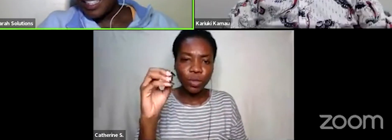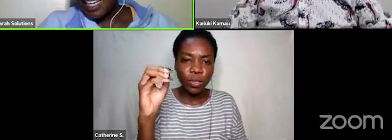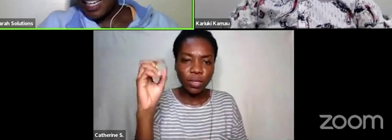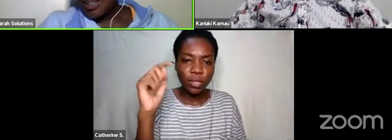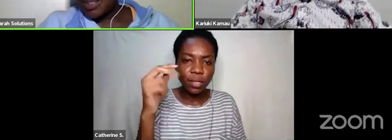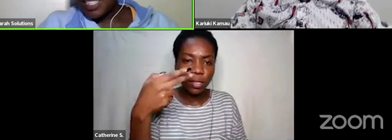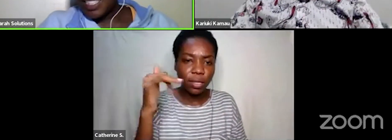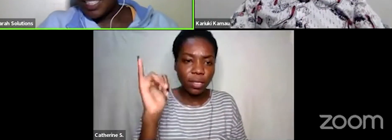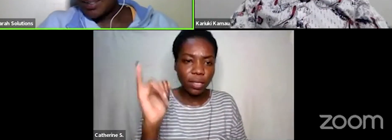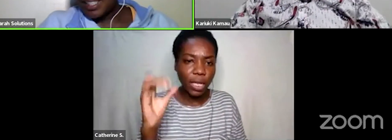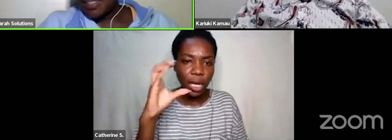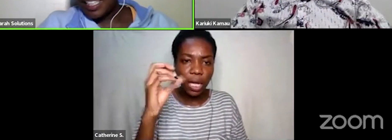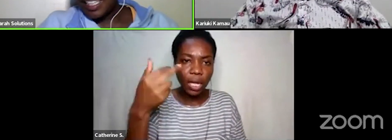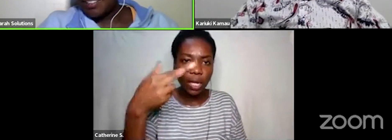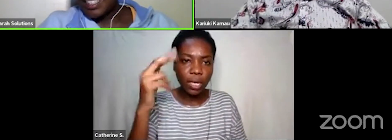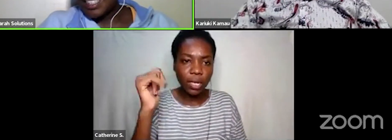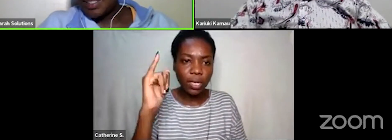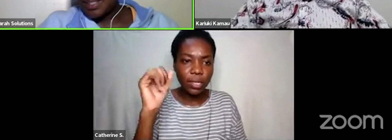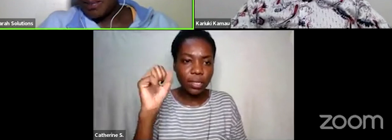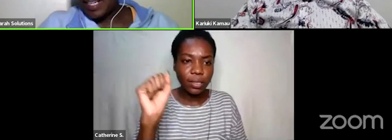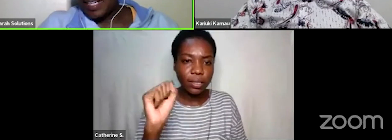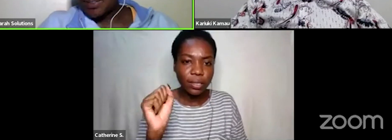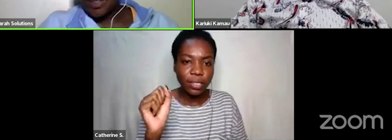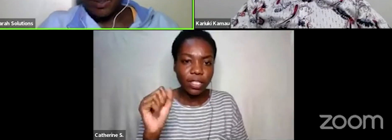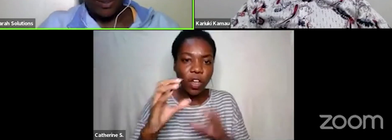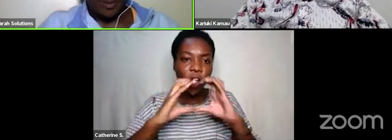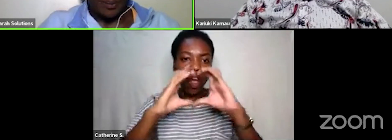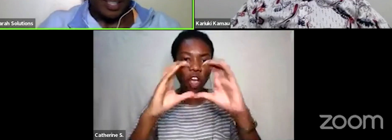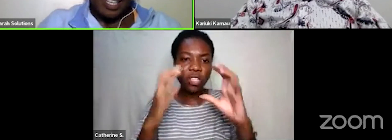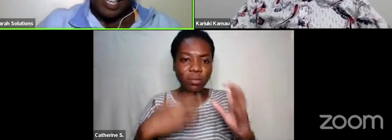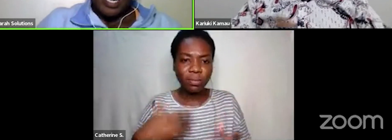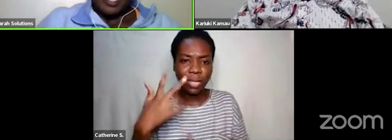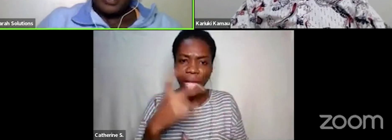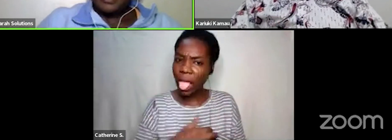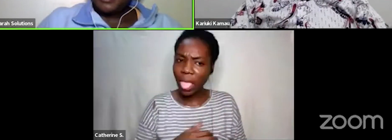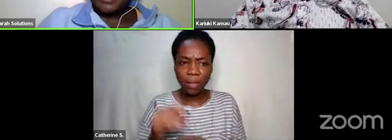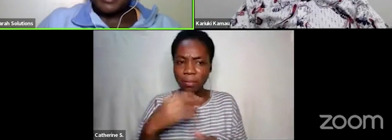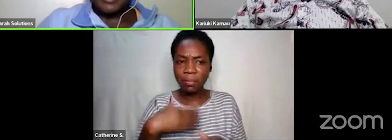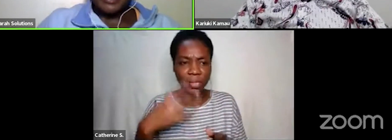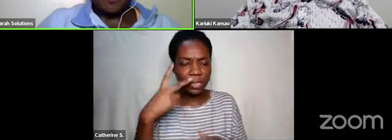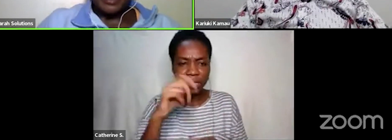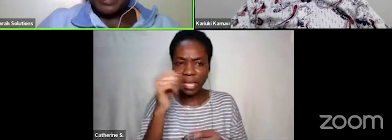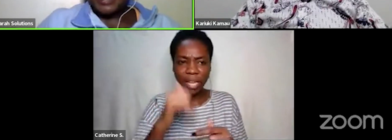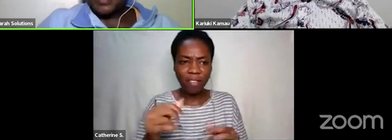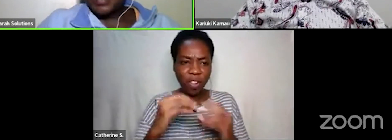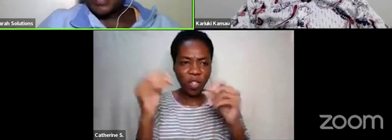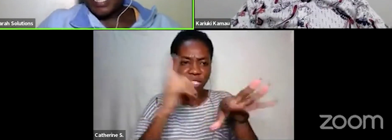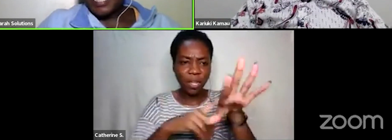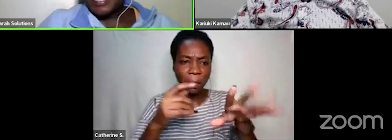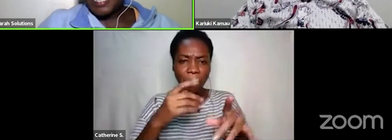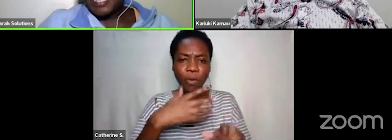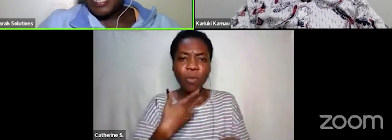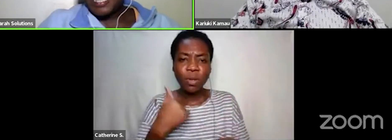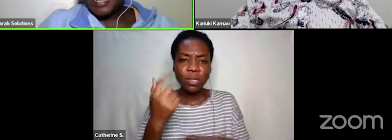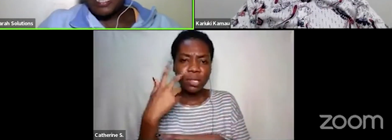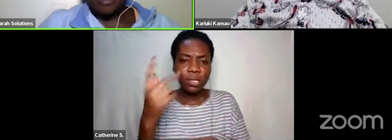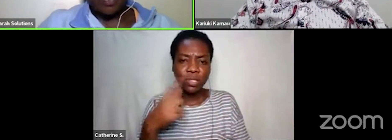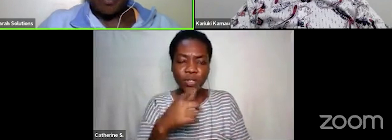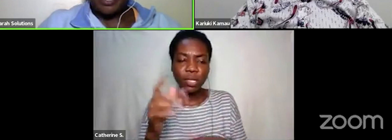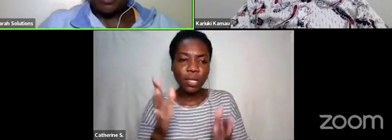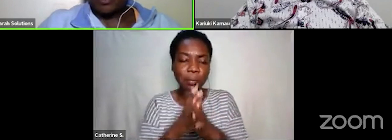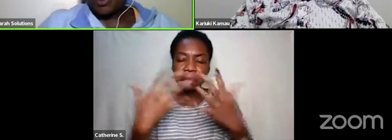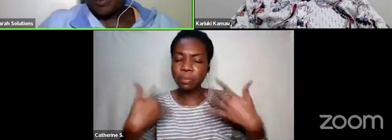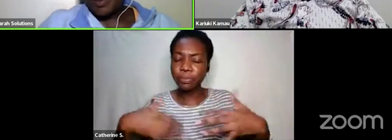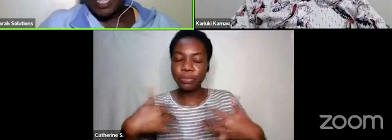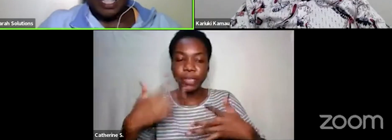see Richard. Hi, Coach Richard, good evening. I haven't seen you in a while. You need to look for me. And it's really amazing to see you guys. And thank you